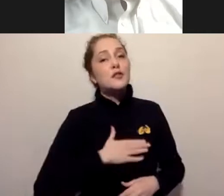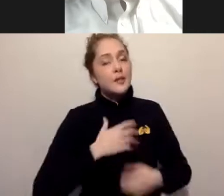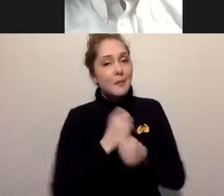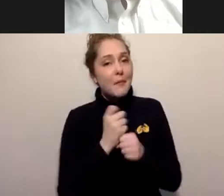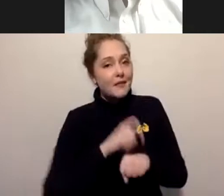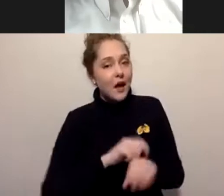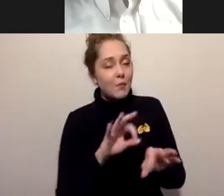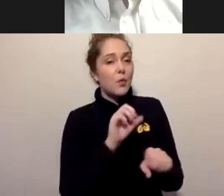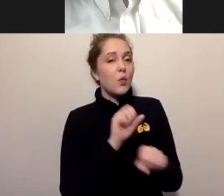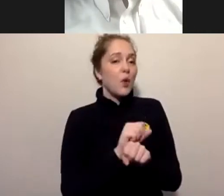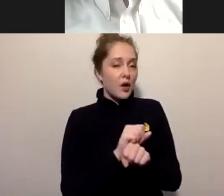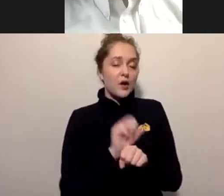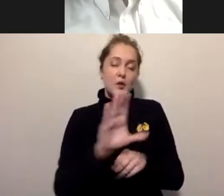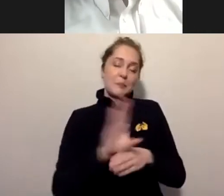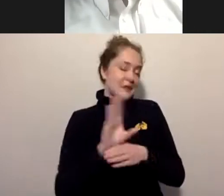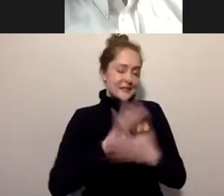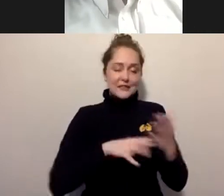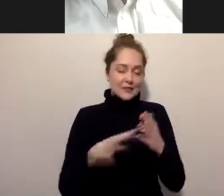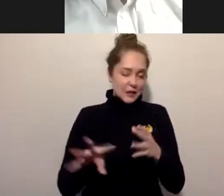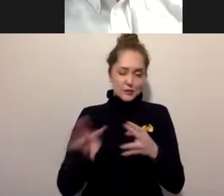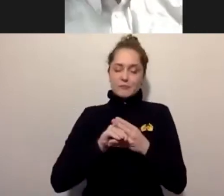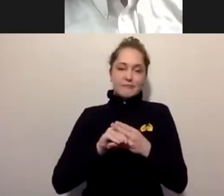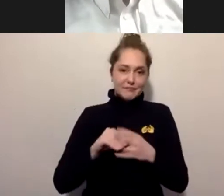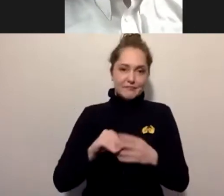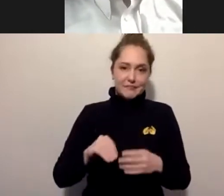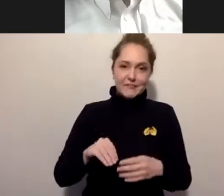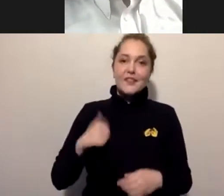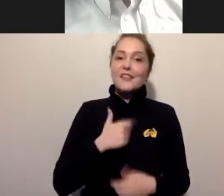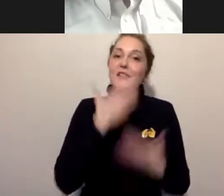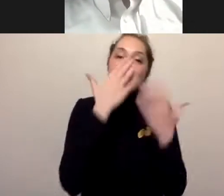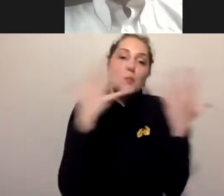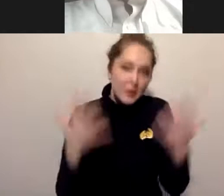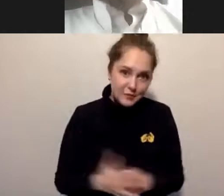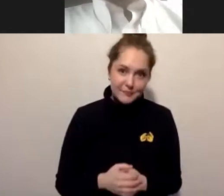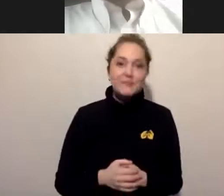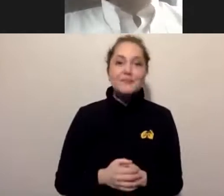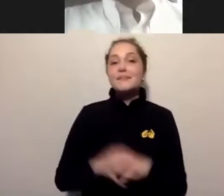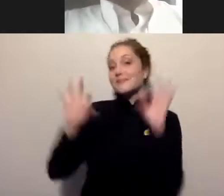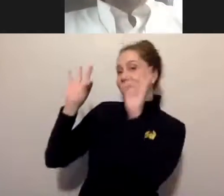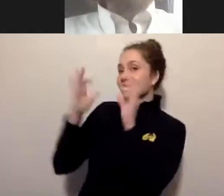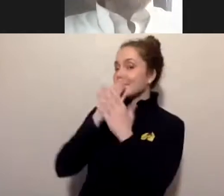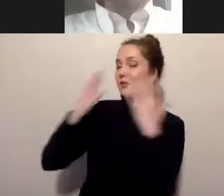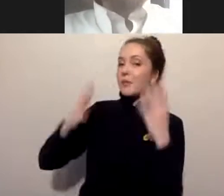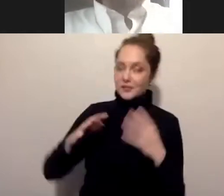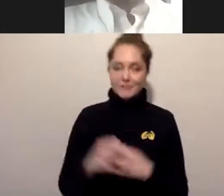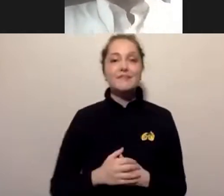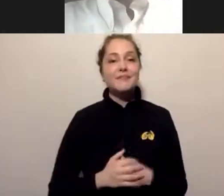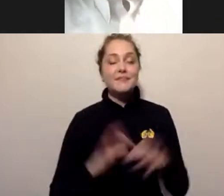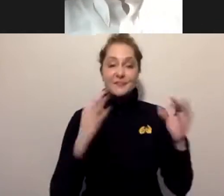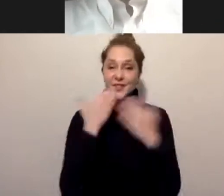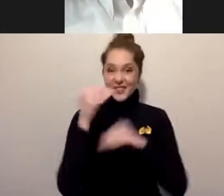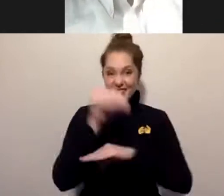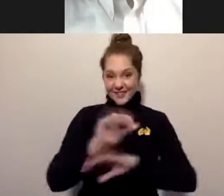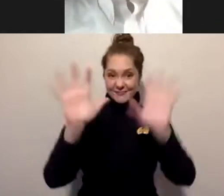time and working it into a very busy schedule. So thank you very much for joining us. Very good. Thank you so much, everyone. Thank you. Have a good great